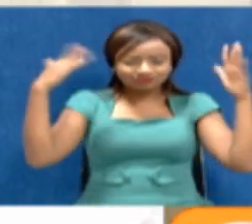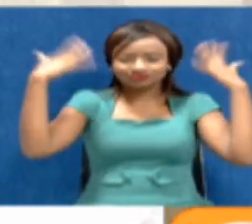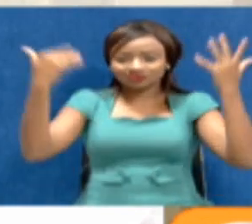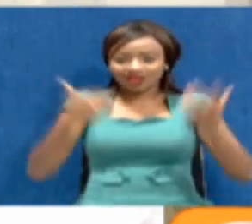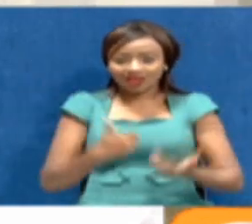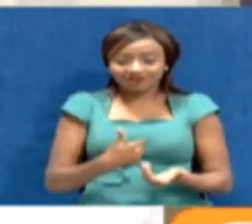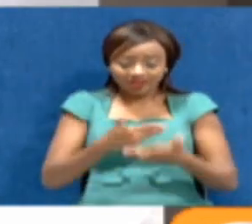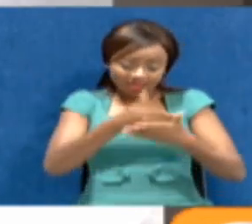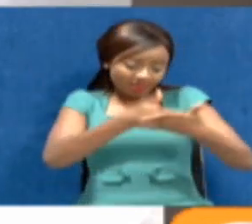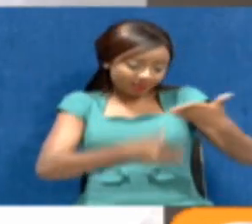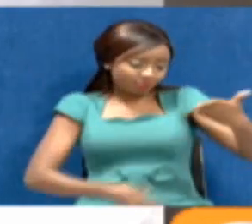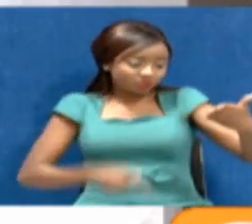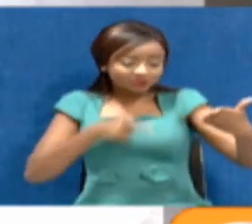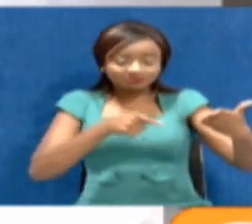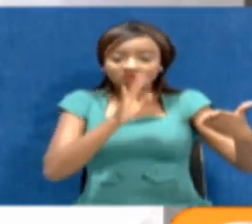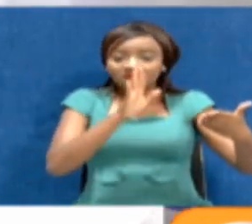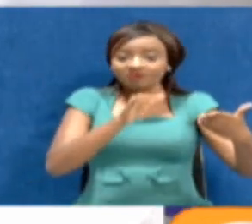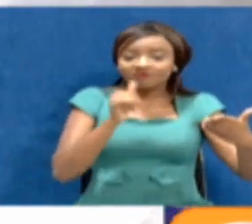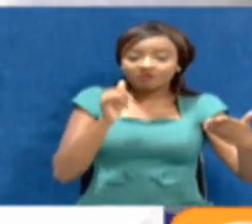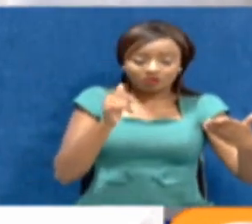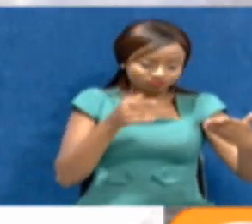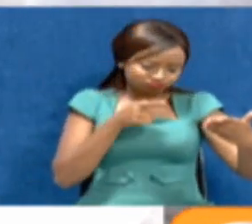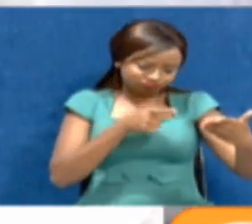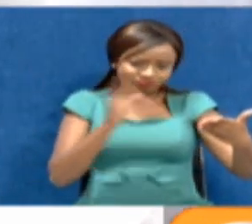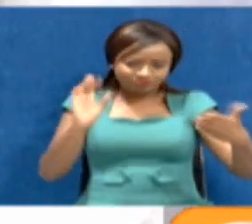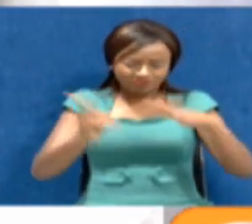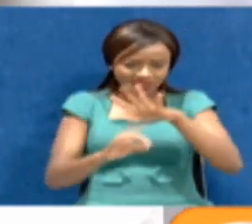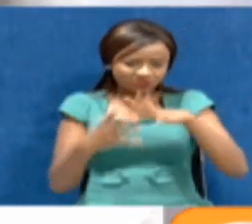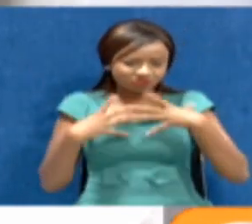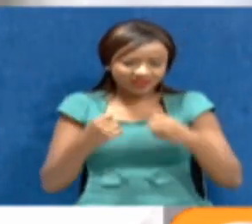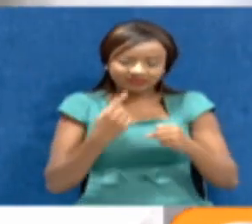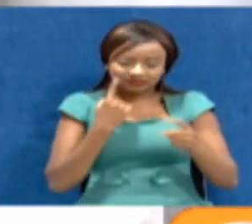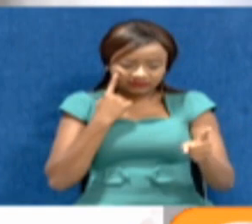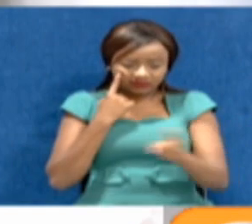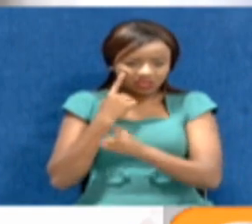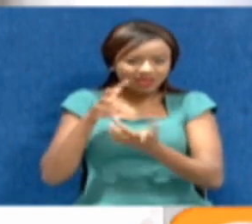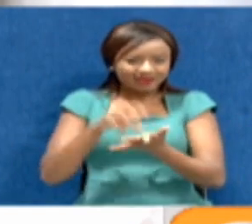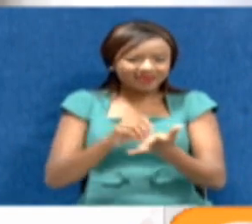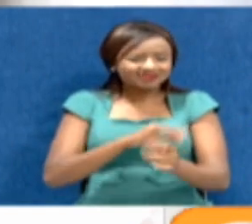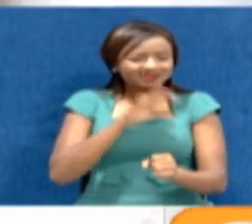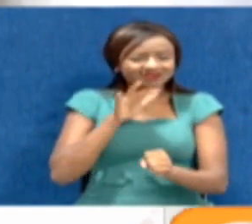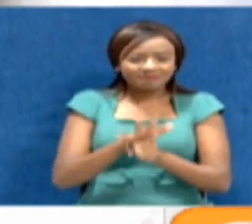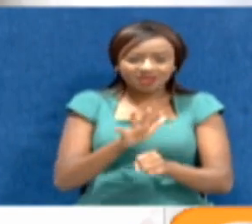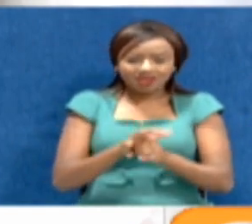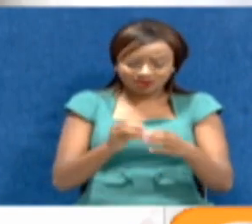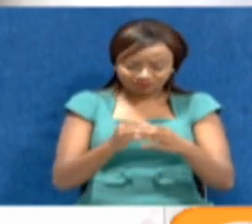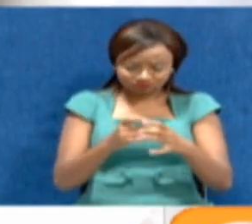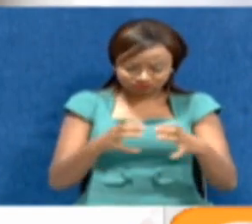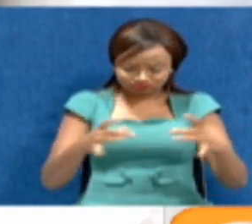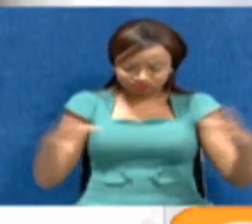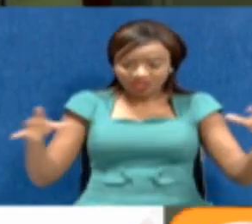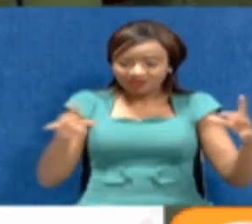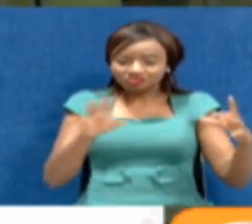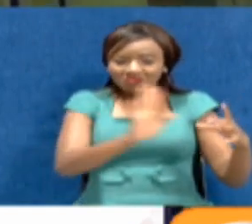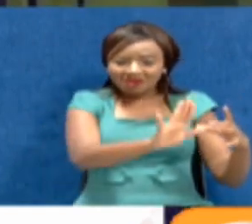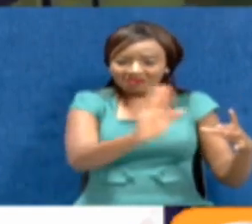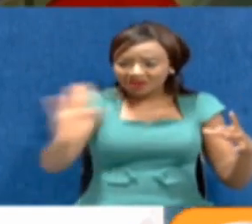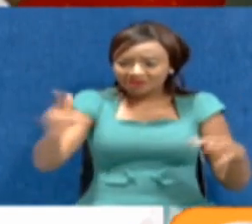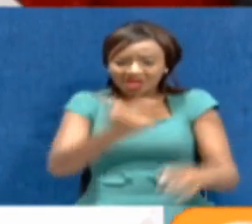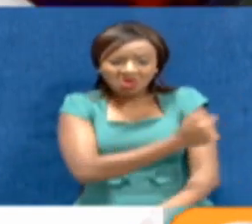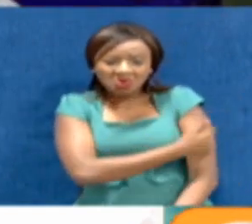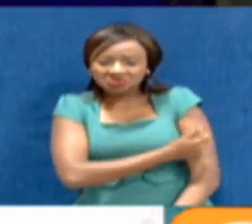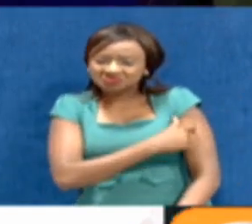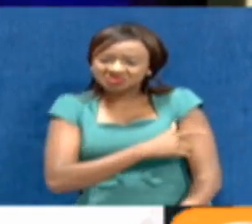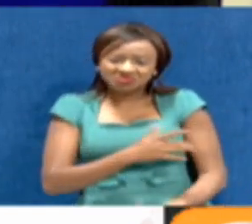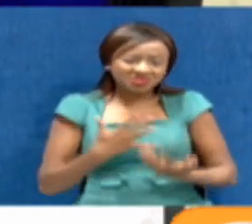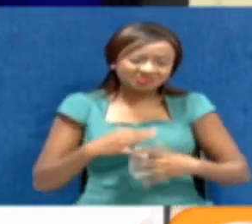Health obtained by Citizen TV shows that cases are spiraling and pressure is mounting on hospitals with new